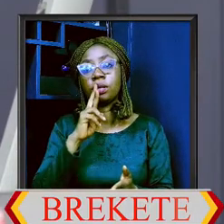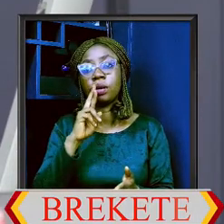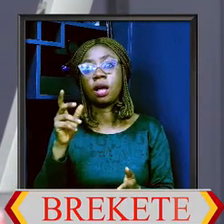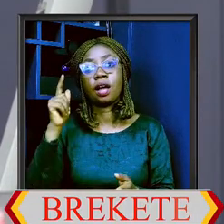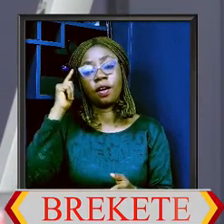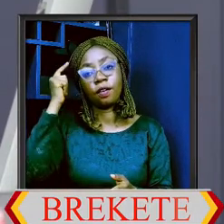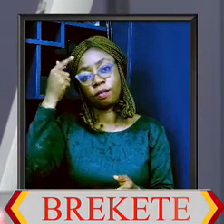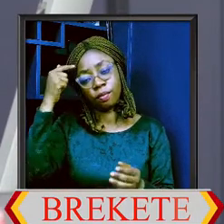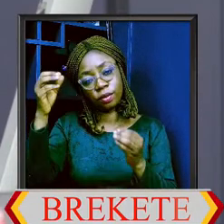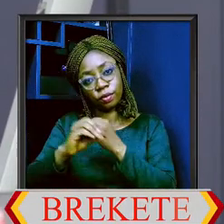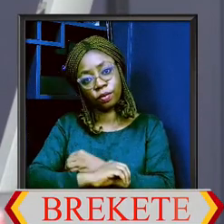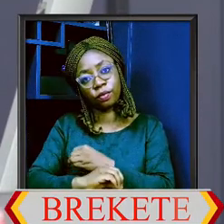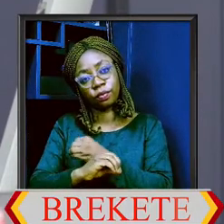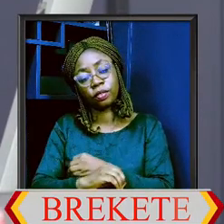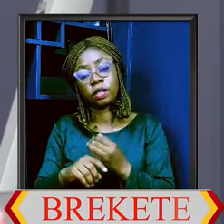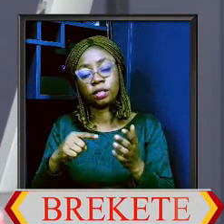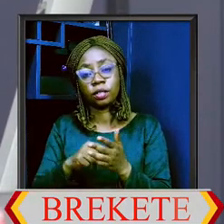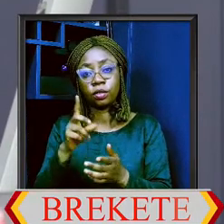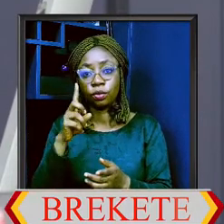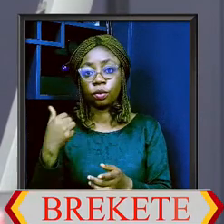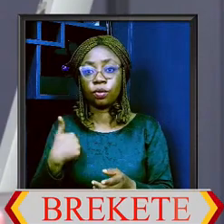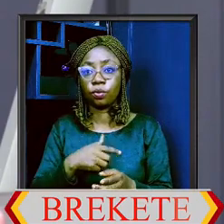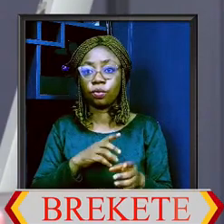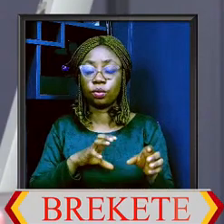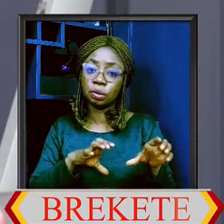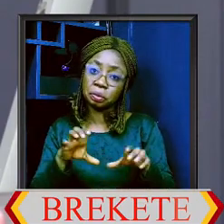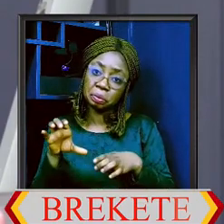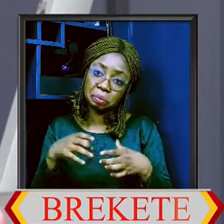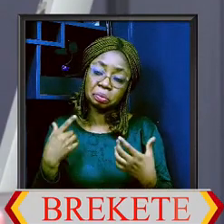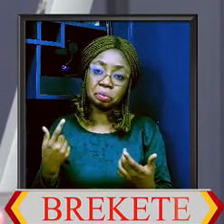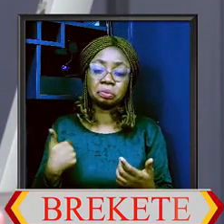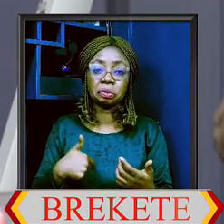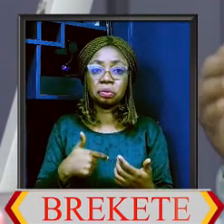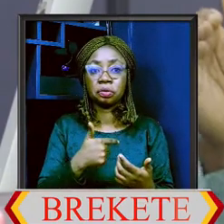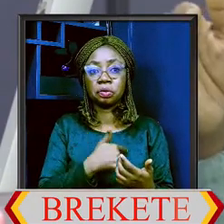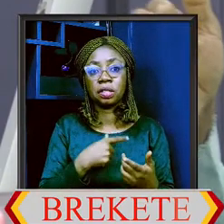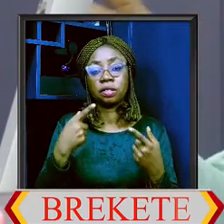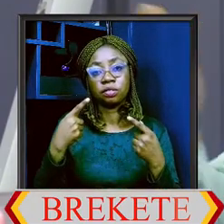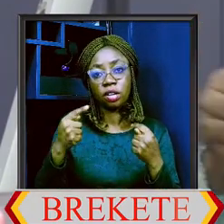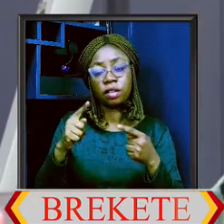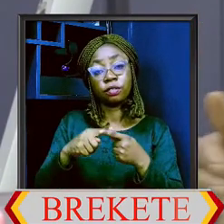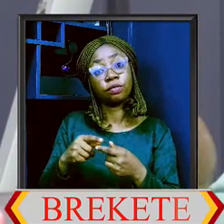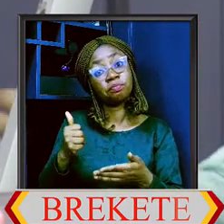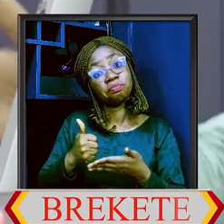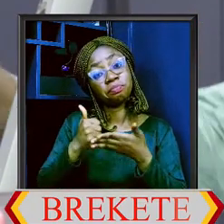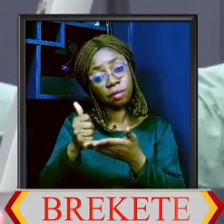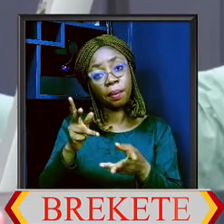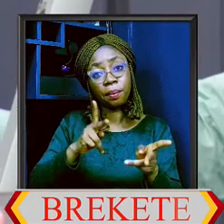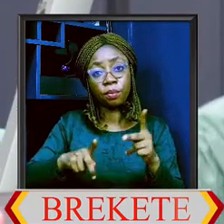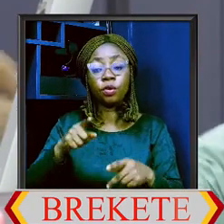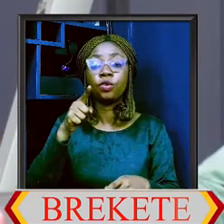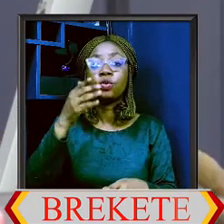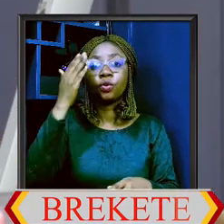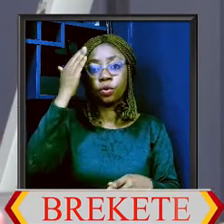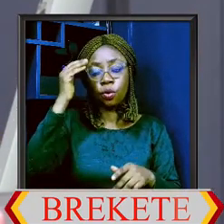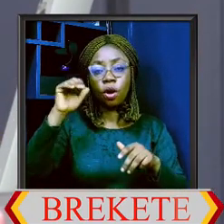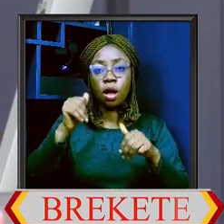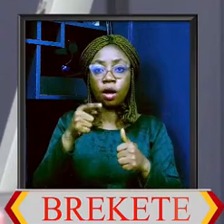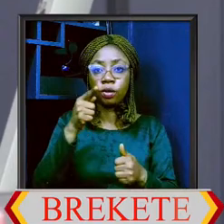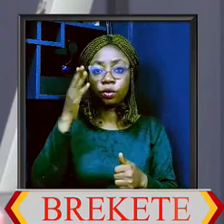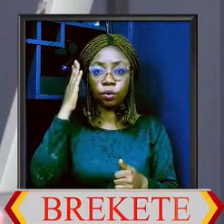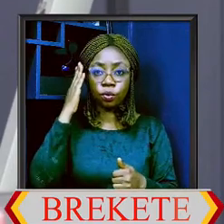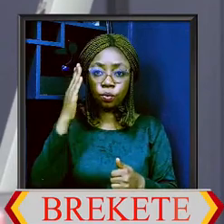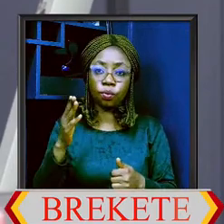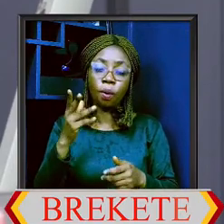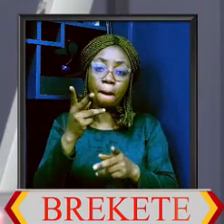government office this we do intervention we do so now you know how you go borrow credit